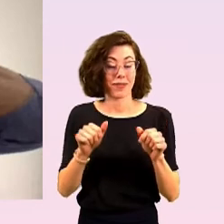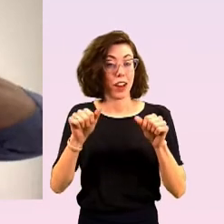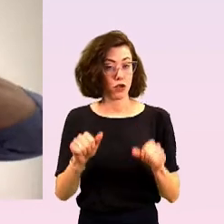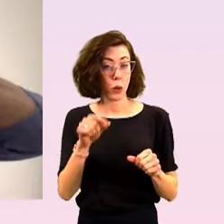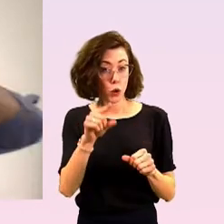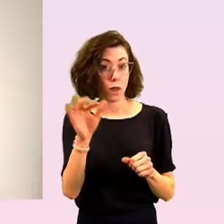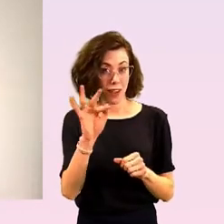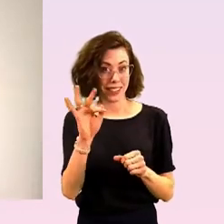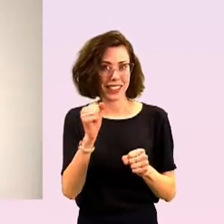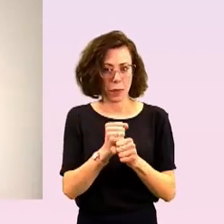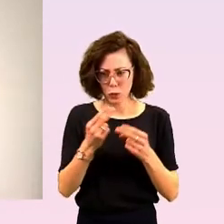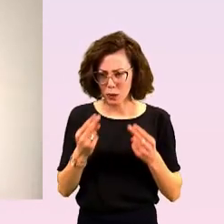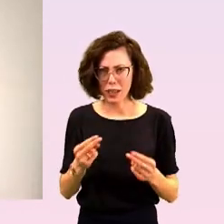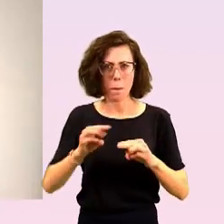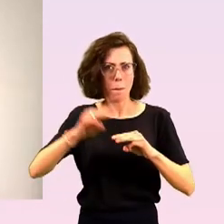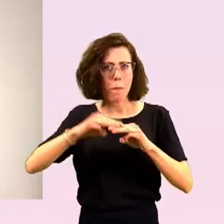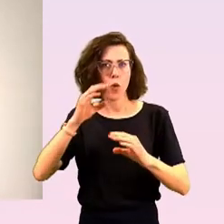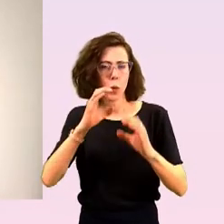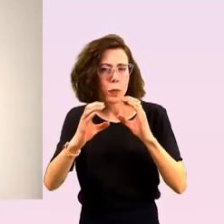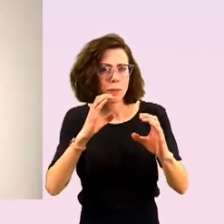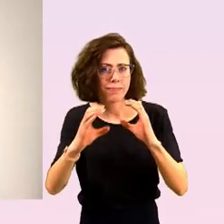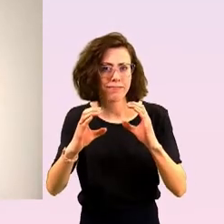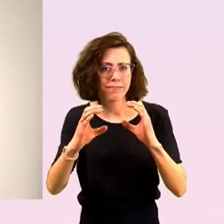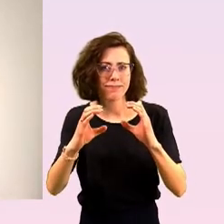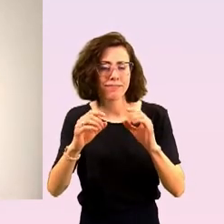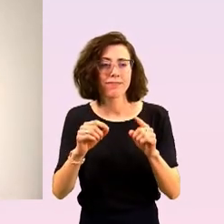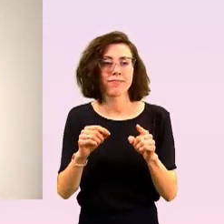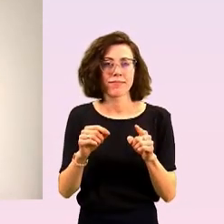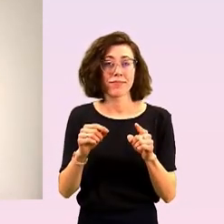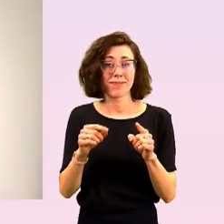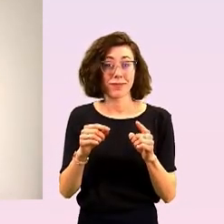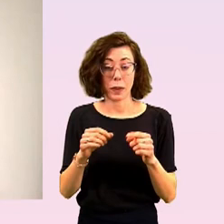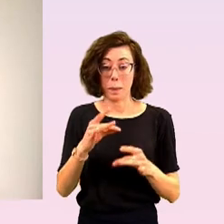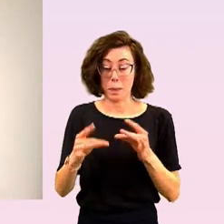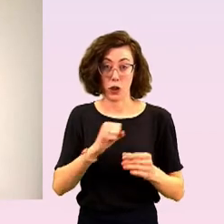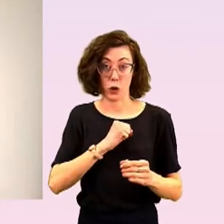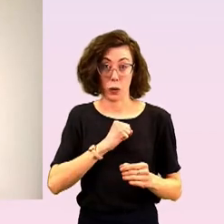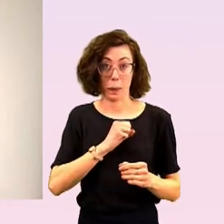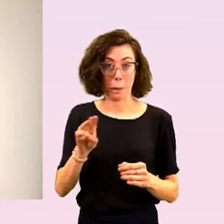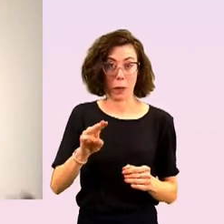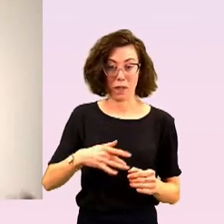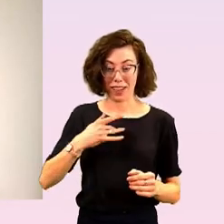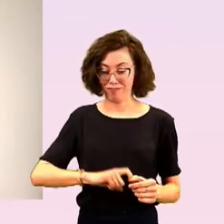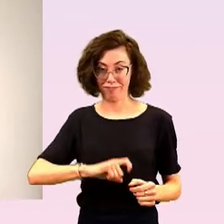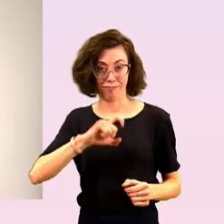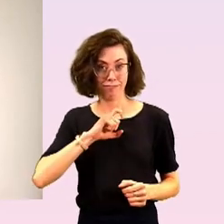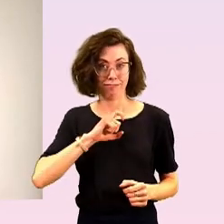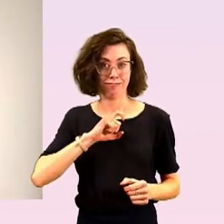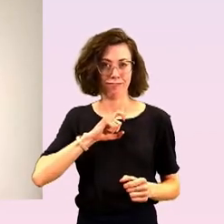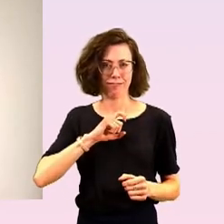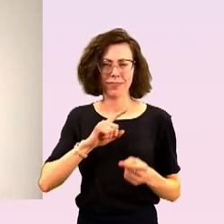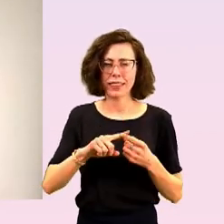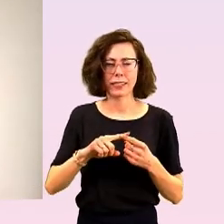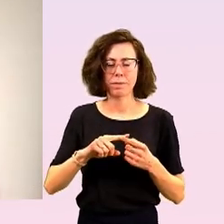of like ensures that people are feel emboldened and that more